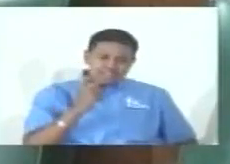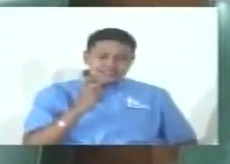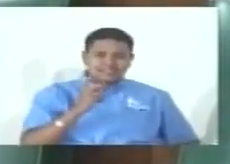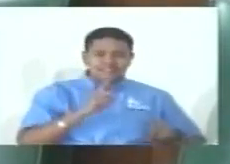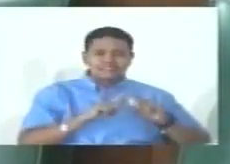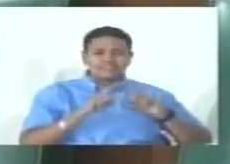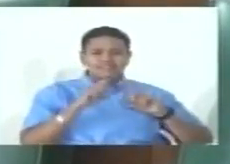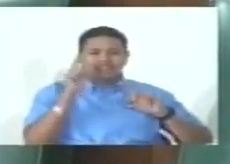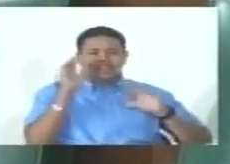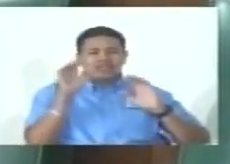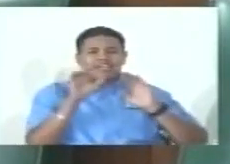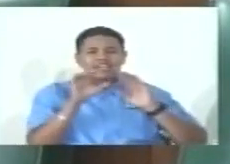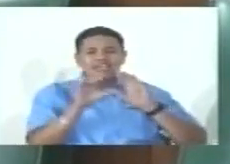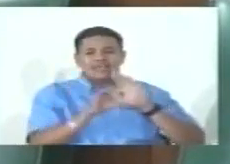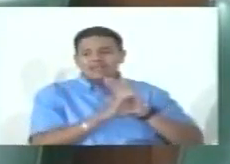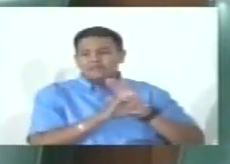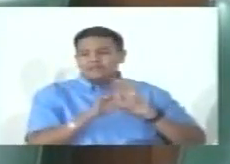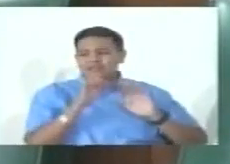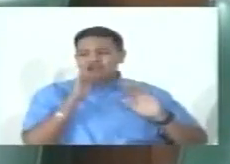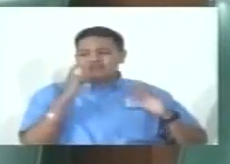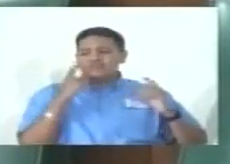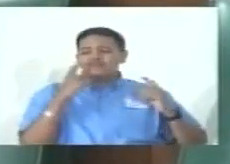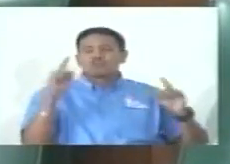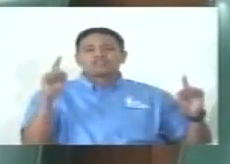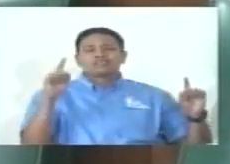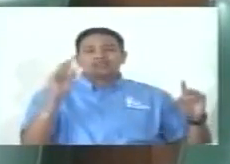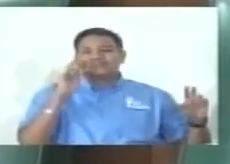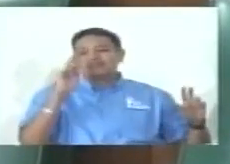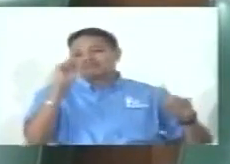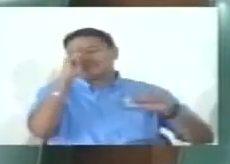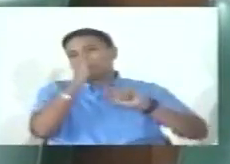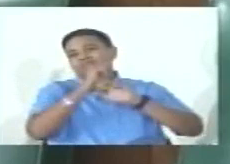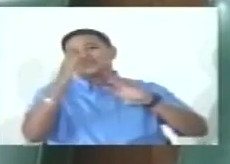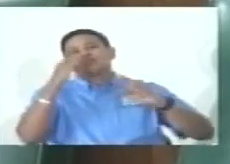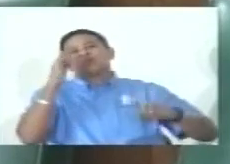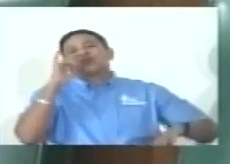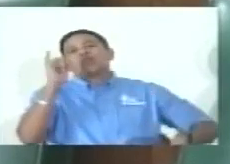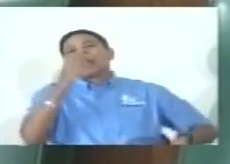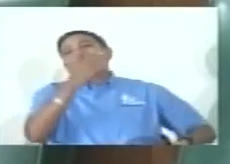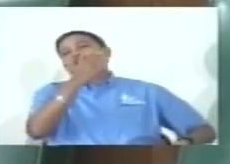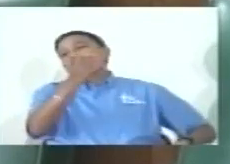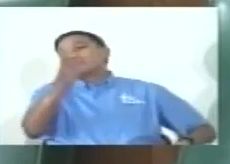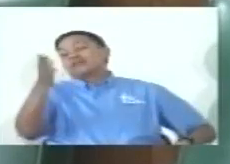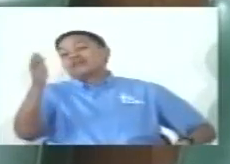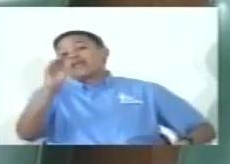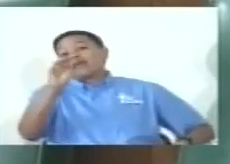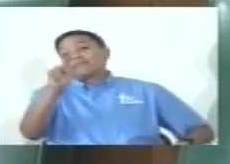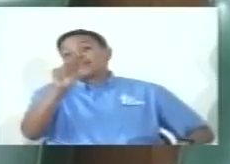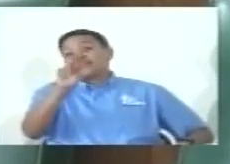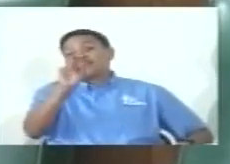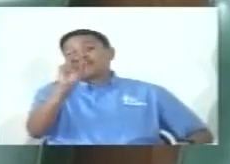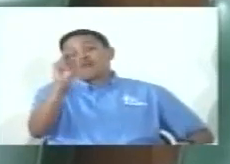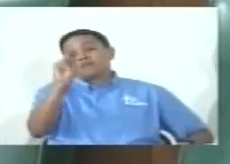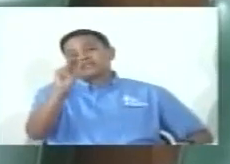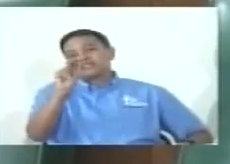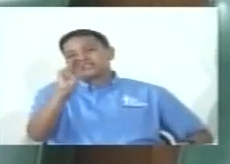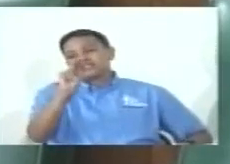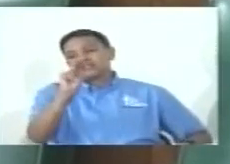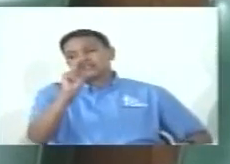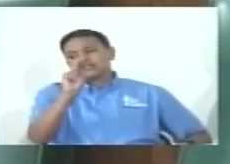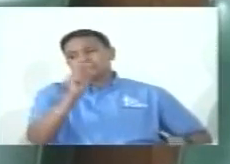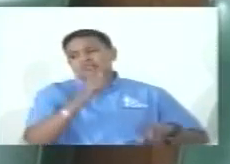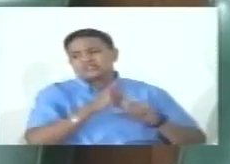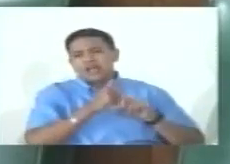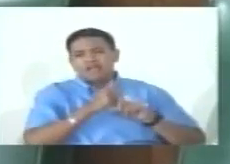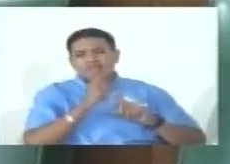images of success amongst us. And MP Robinson was one